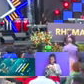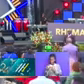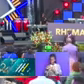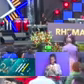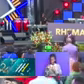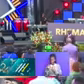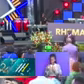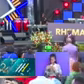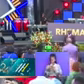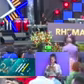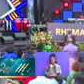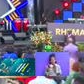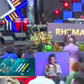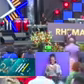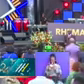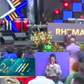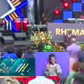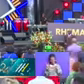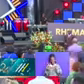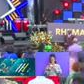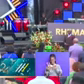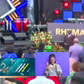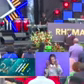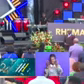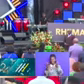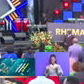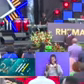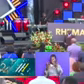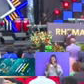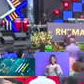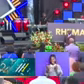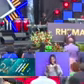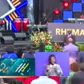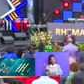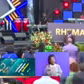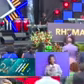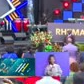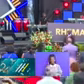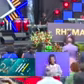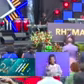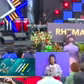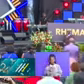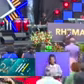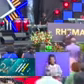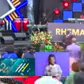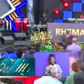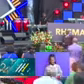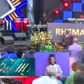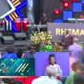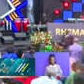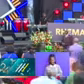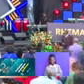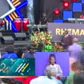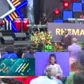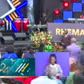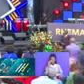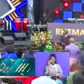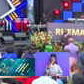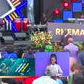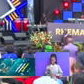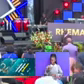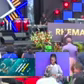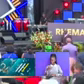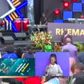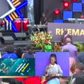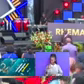book is dangerously loaded somebody say dangerously loaded anyone that